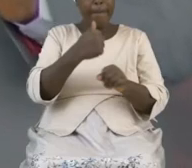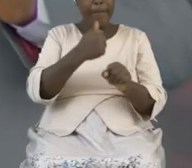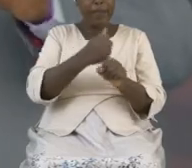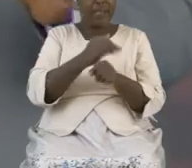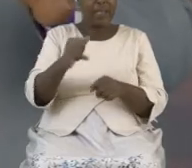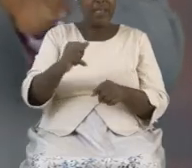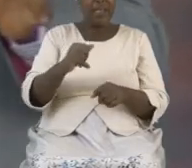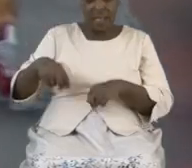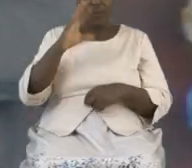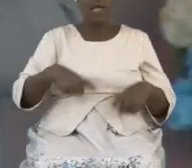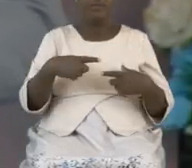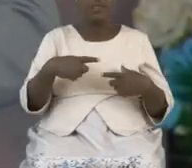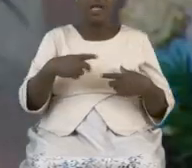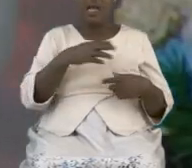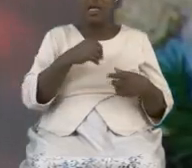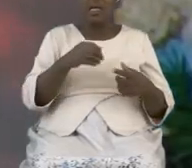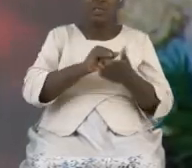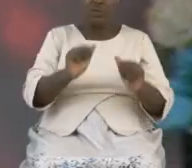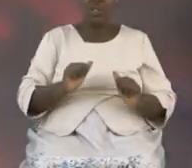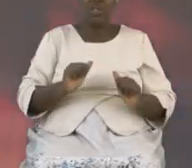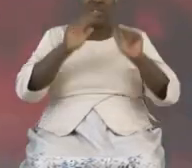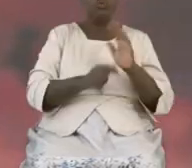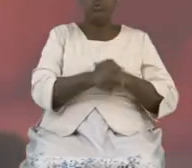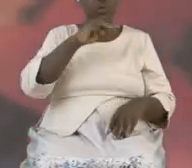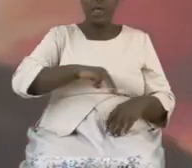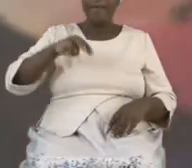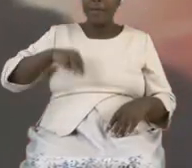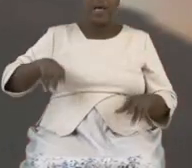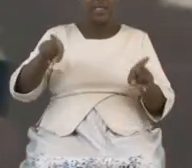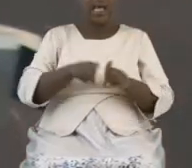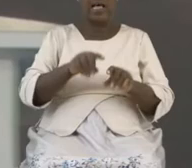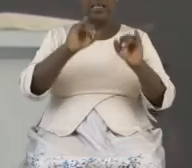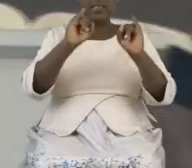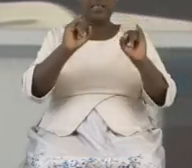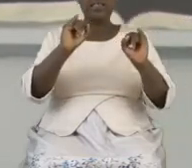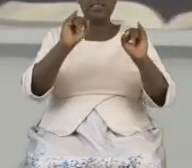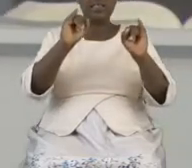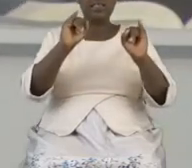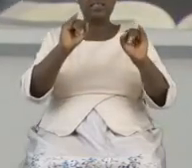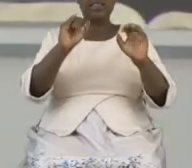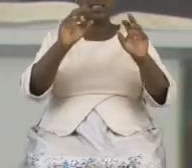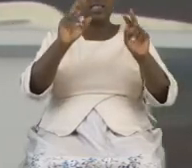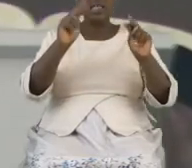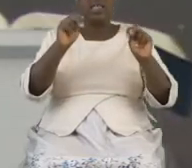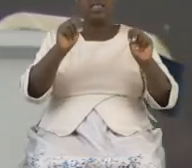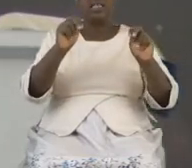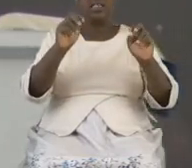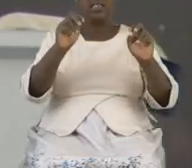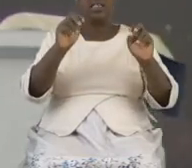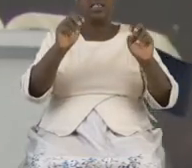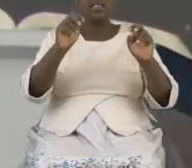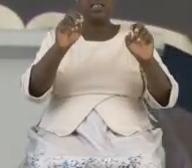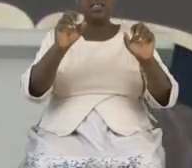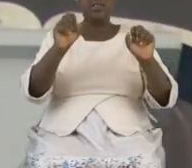yield all those members as instruments of righteousness unto God. I